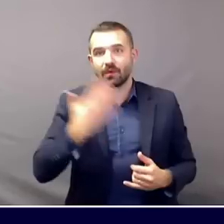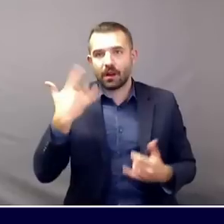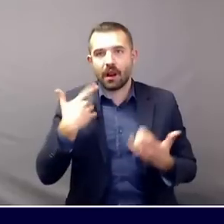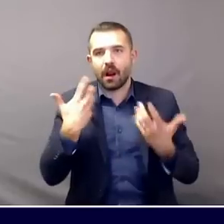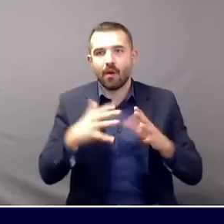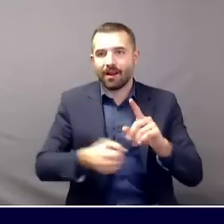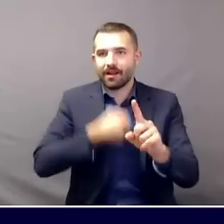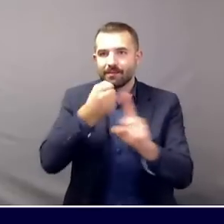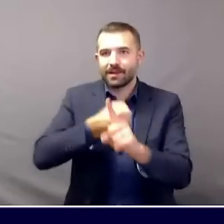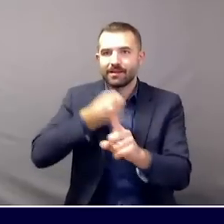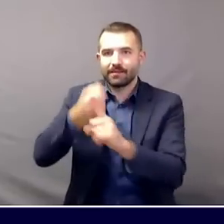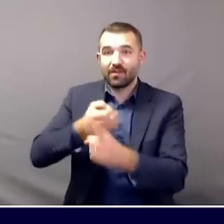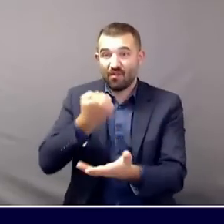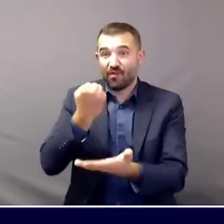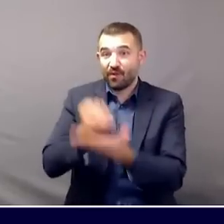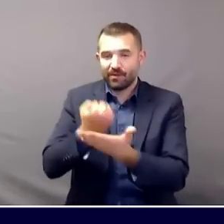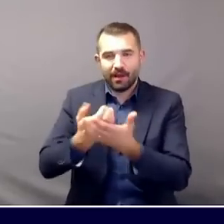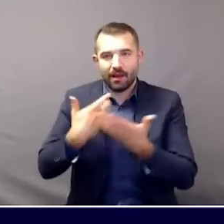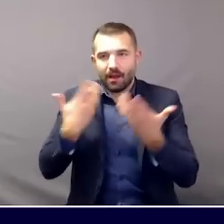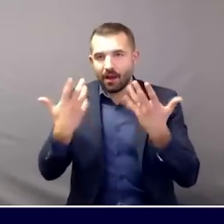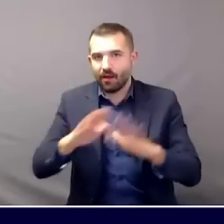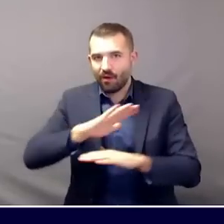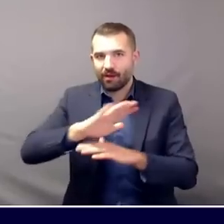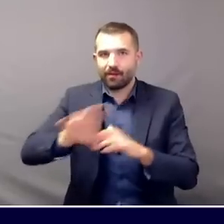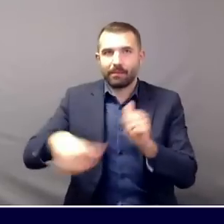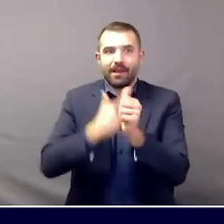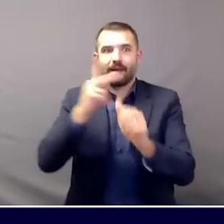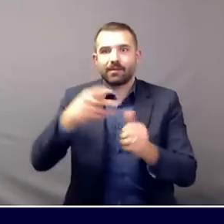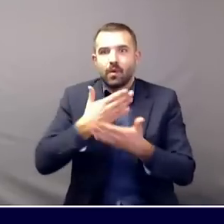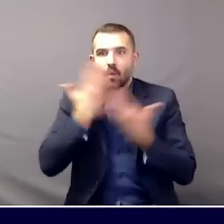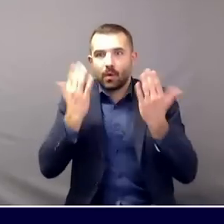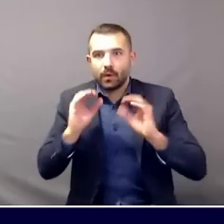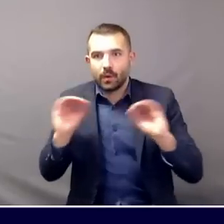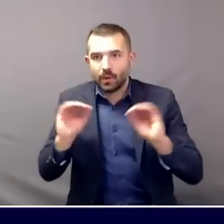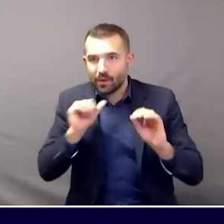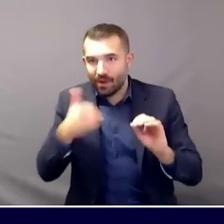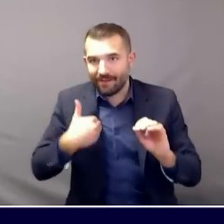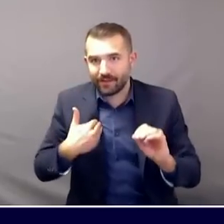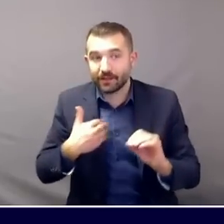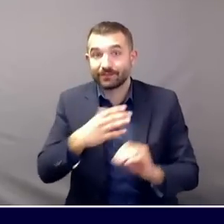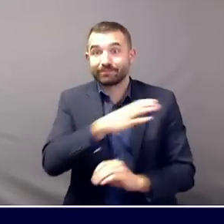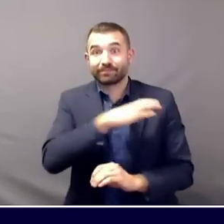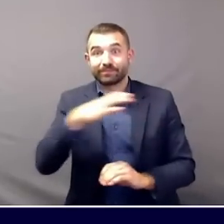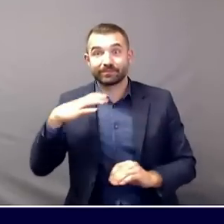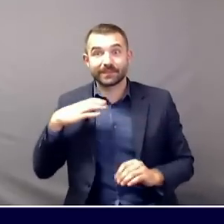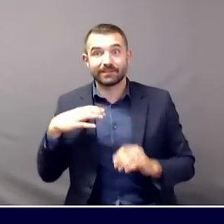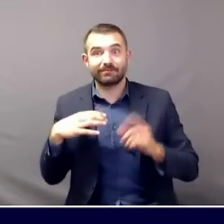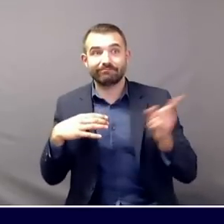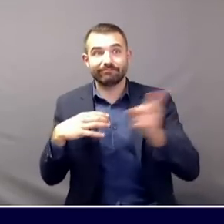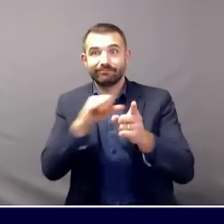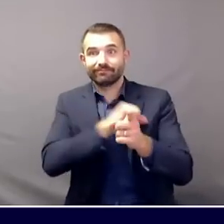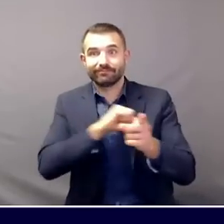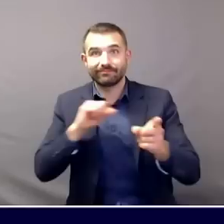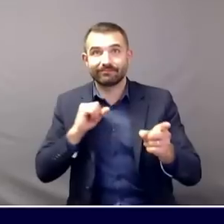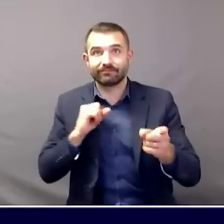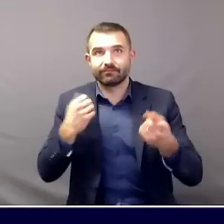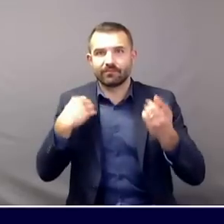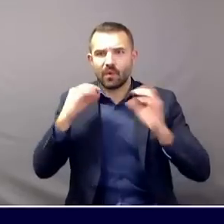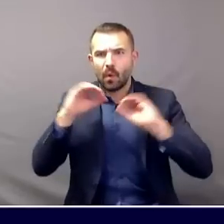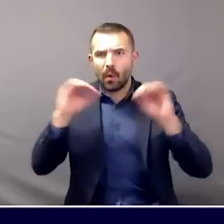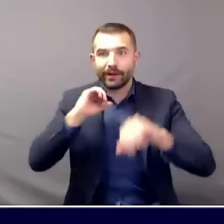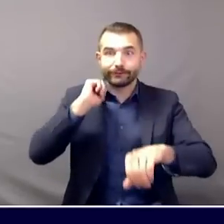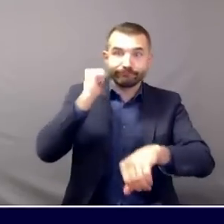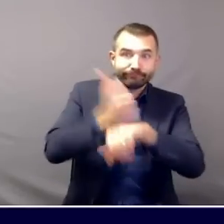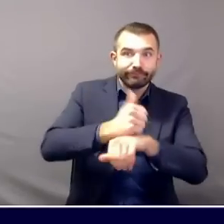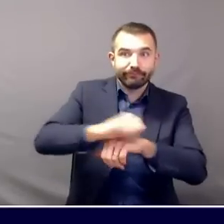there's no safety net provided for by the US Congress and the administration. No fallback, no